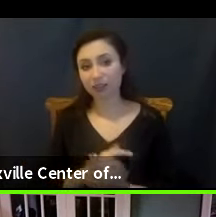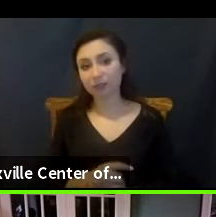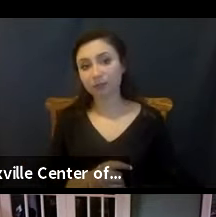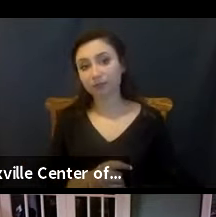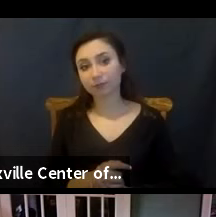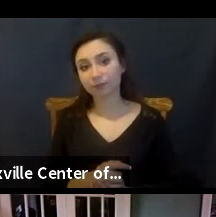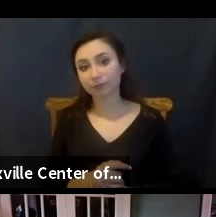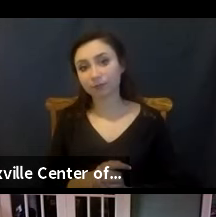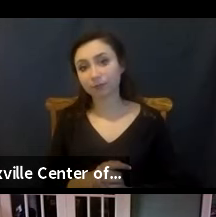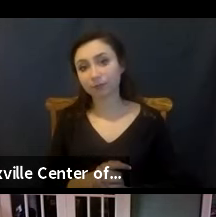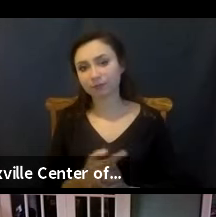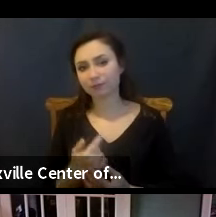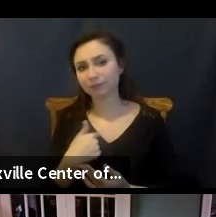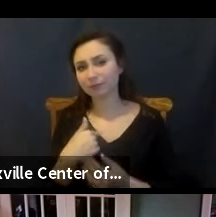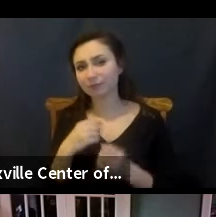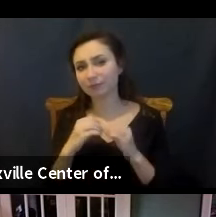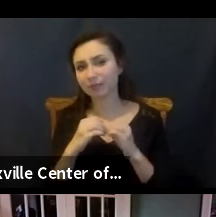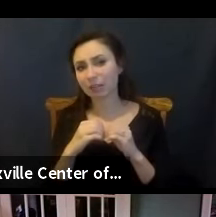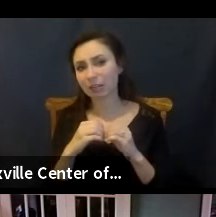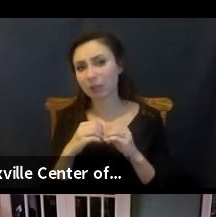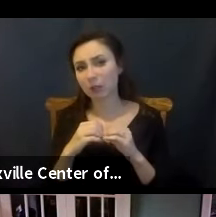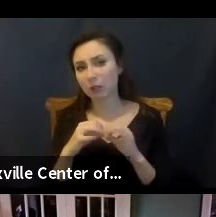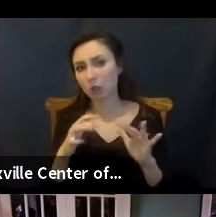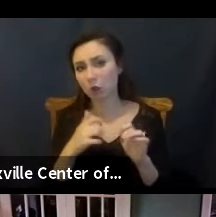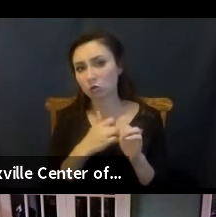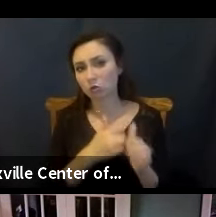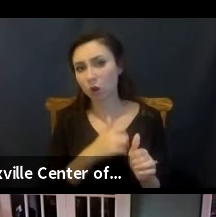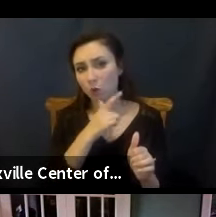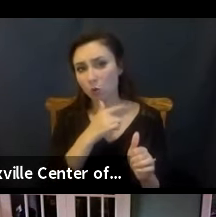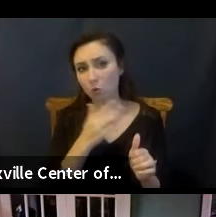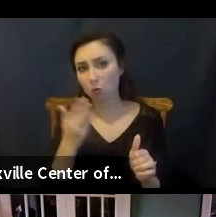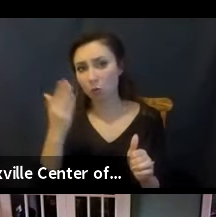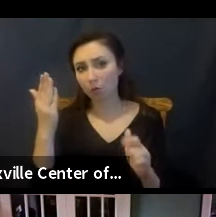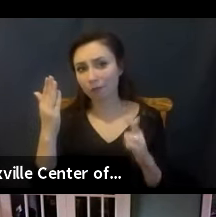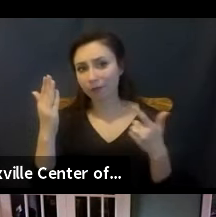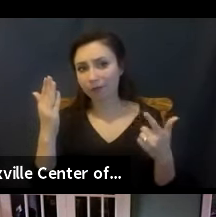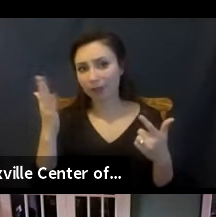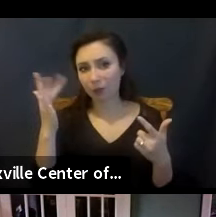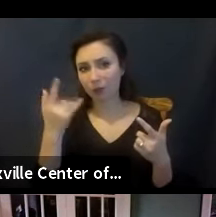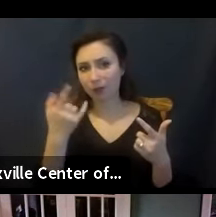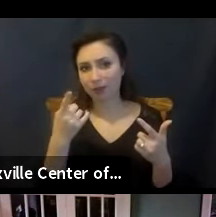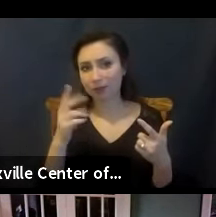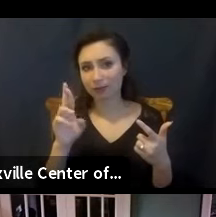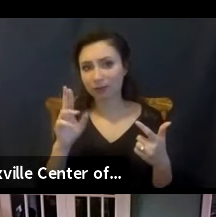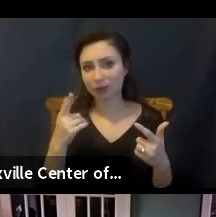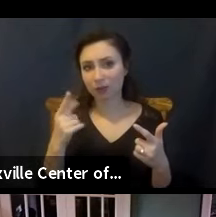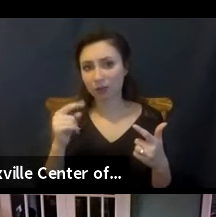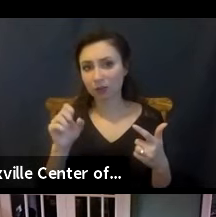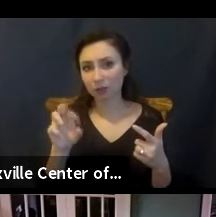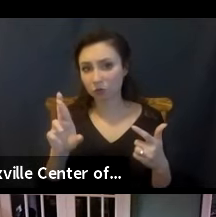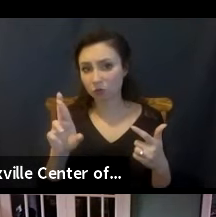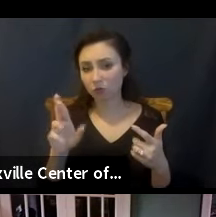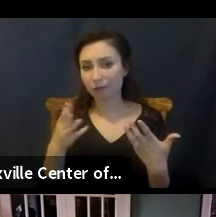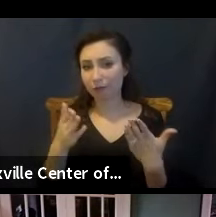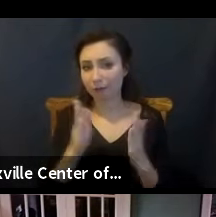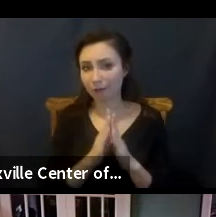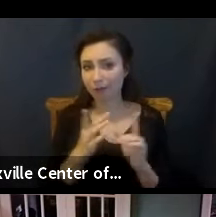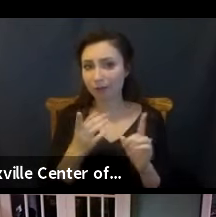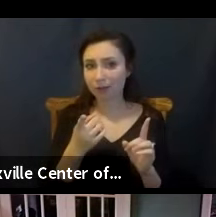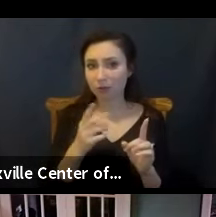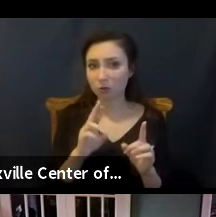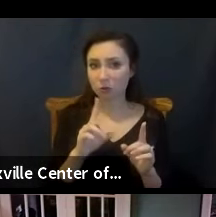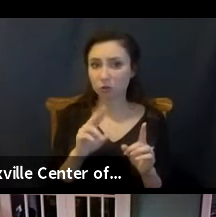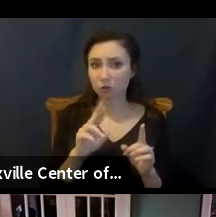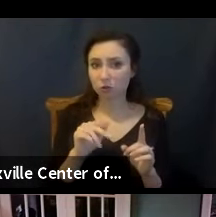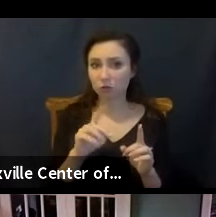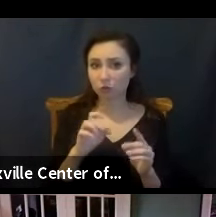I've lost track of who originally moved and who seconded because Dr. Goetcher had asked Dr. Drake about